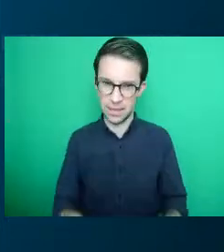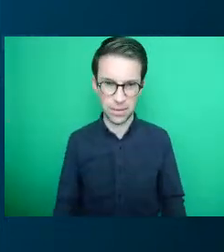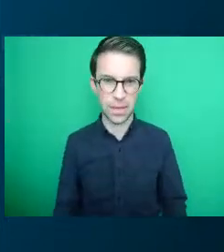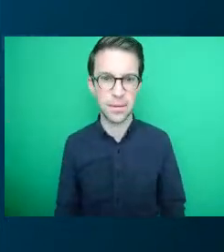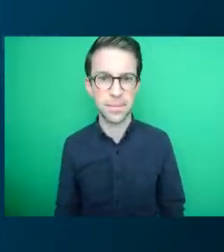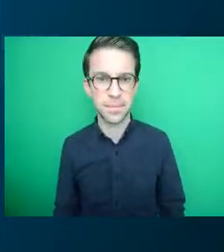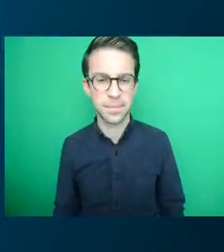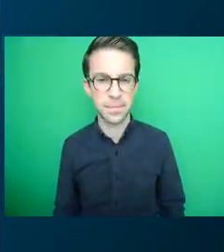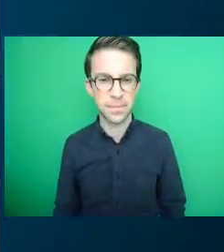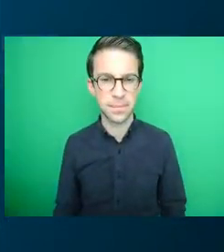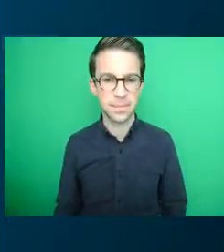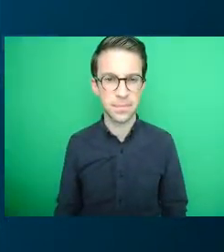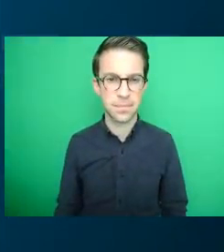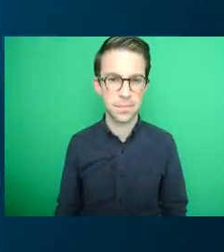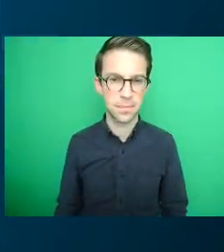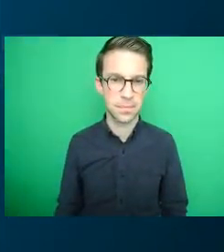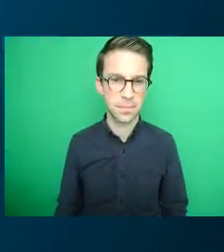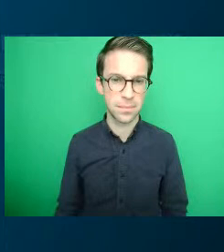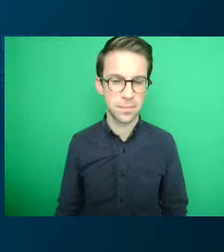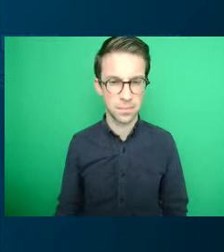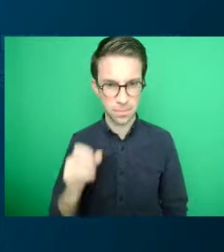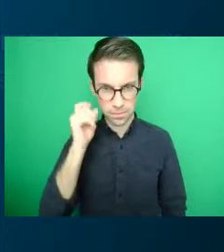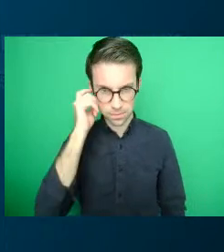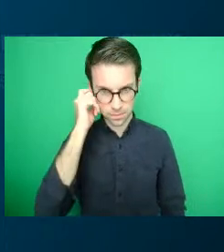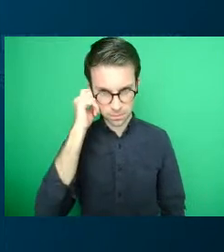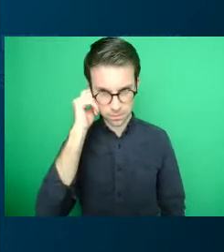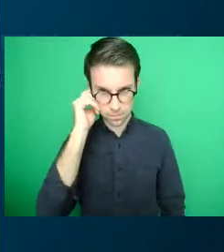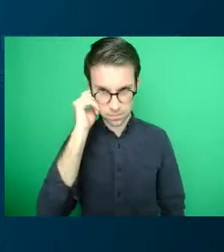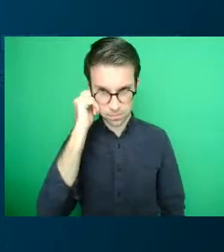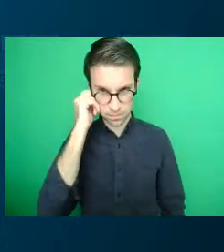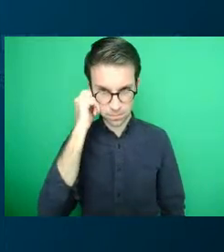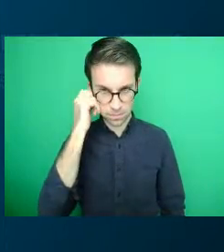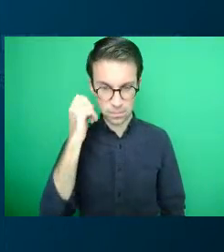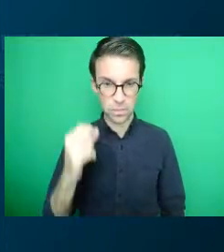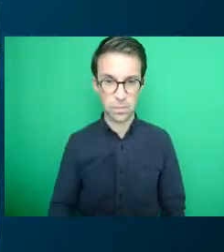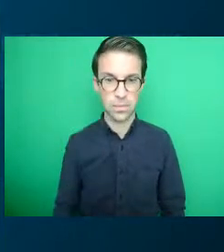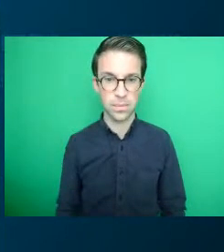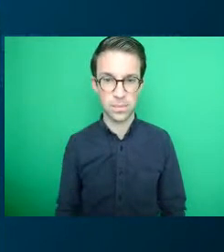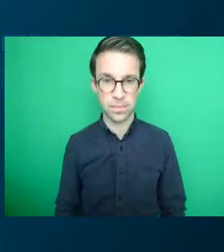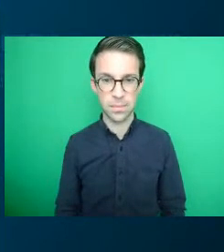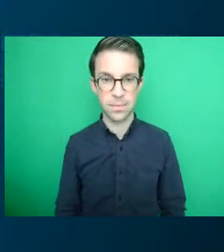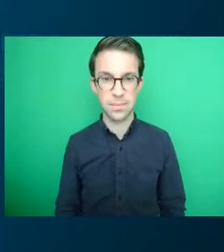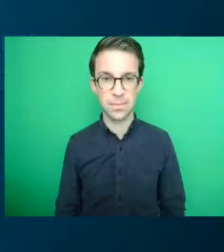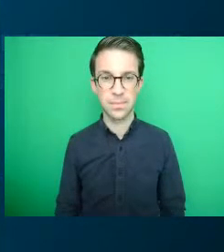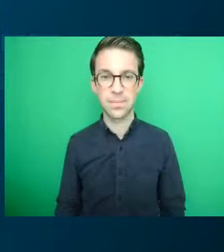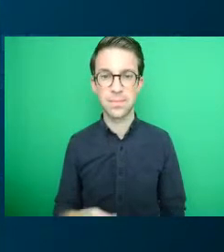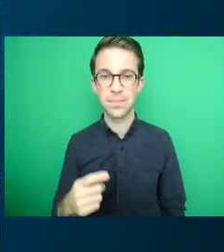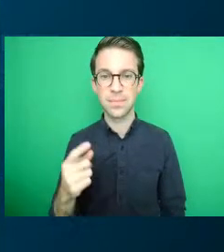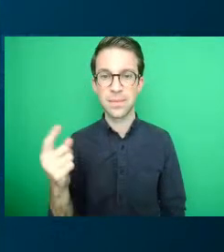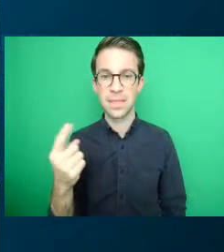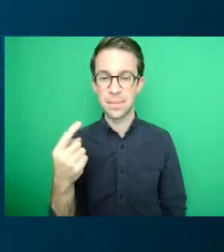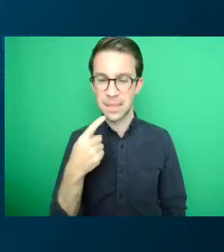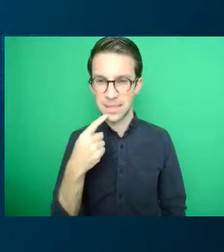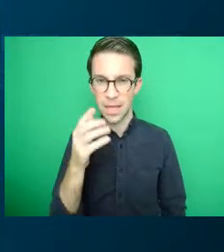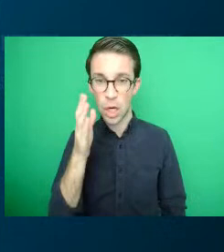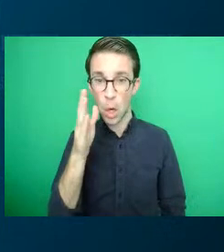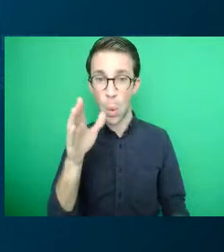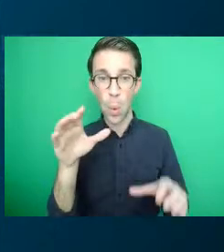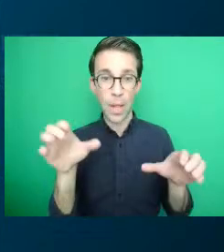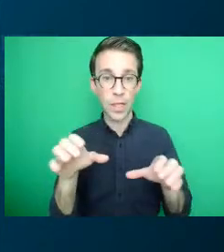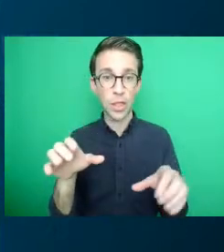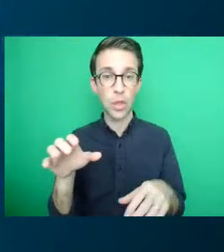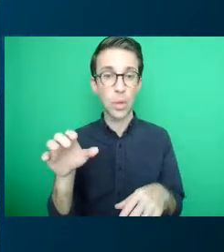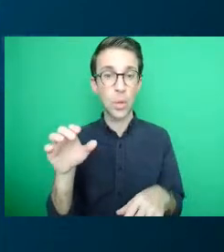right? Let's see here. It'll pull an SN9. Nice. It'll pull